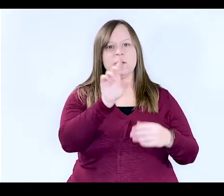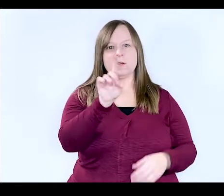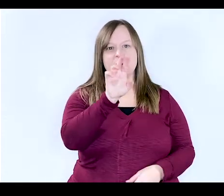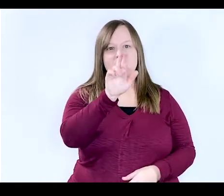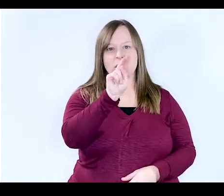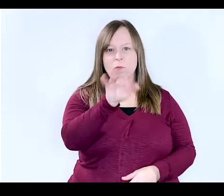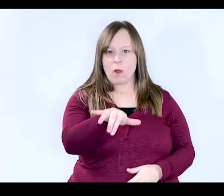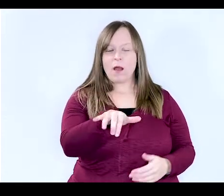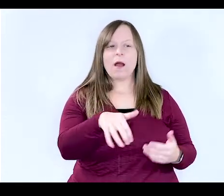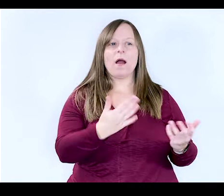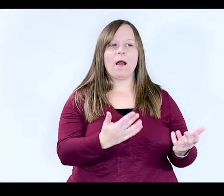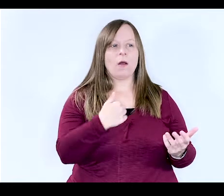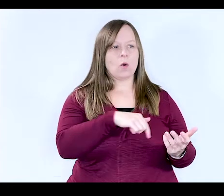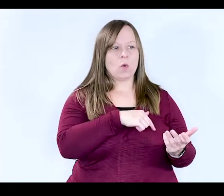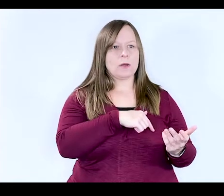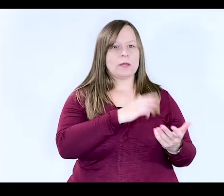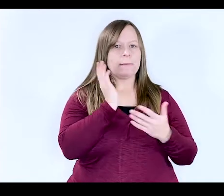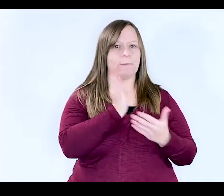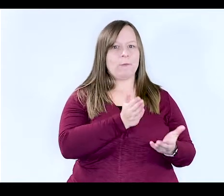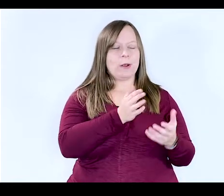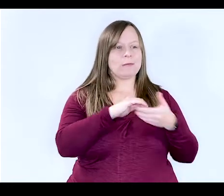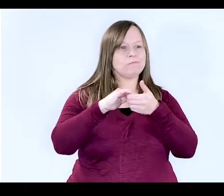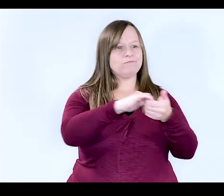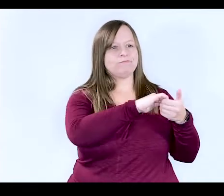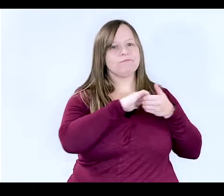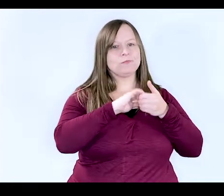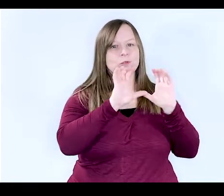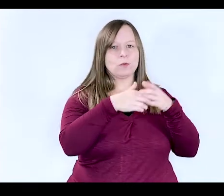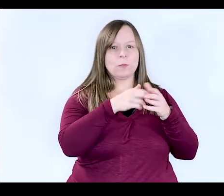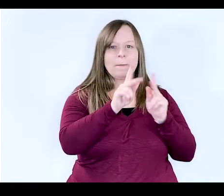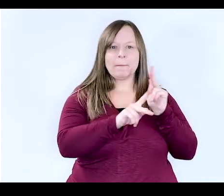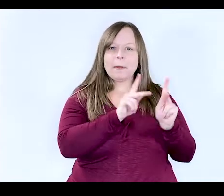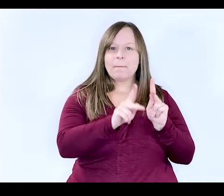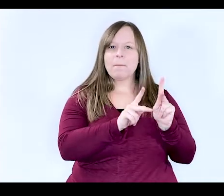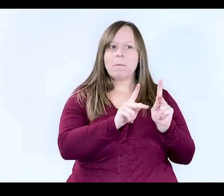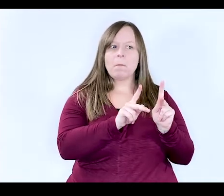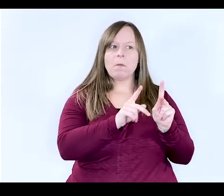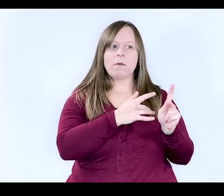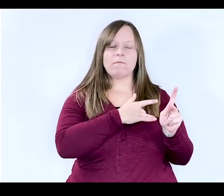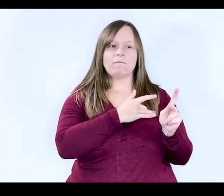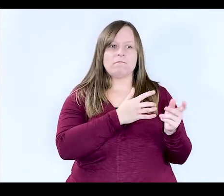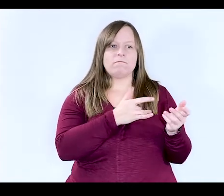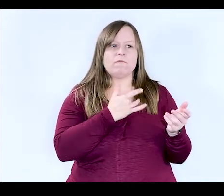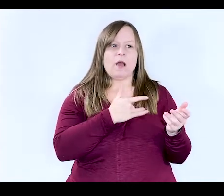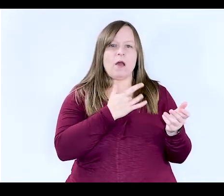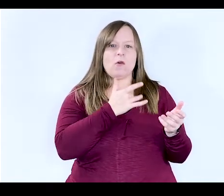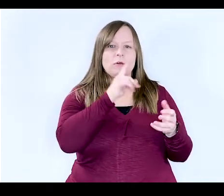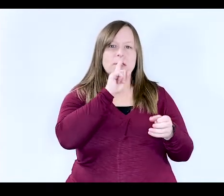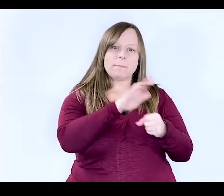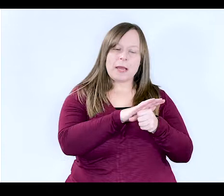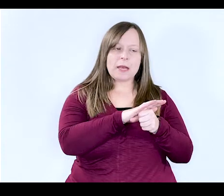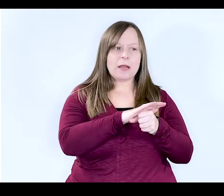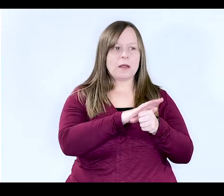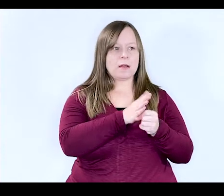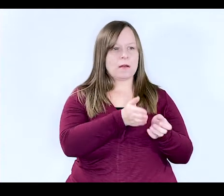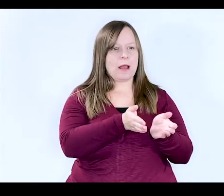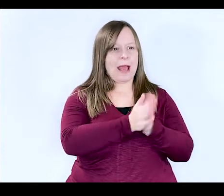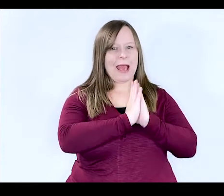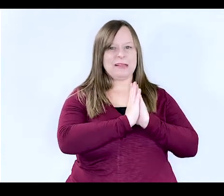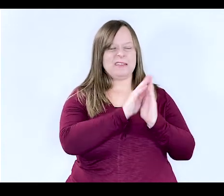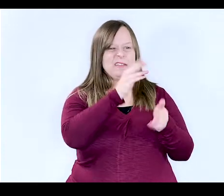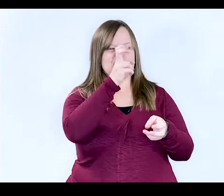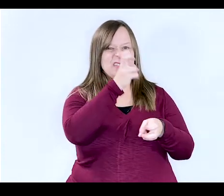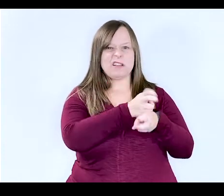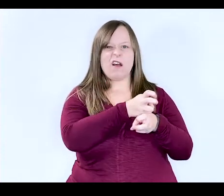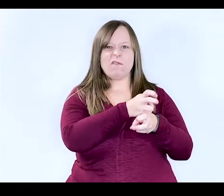at DRNY was that we bring together a group of people who really felt committed to asking